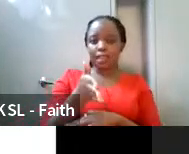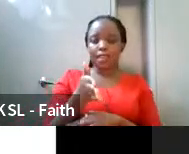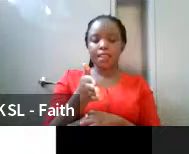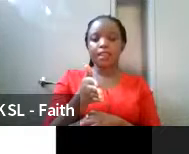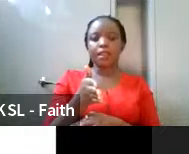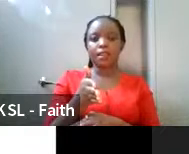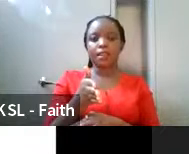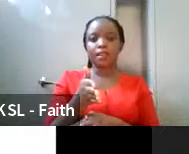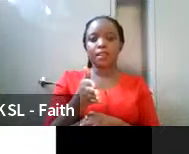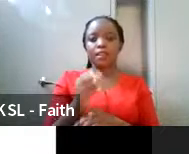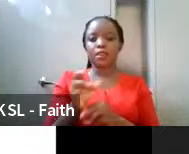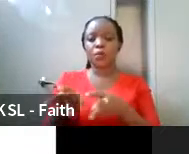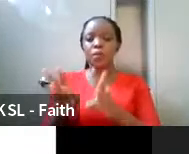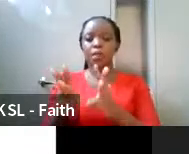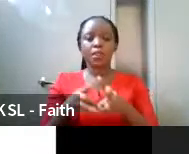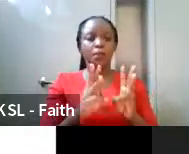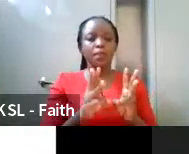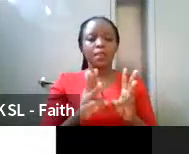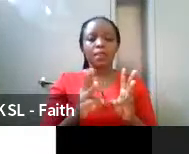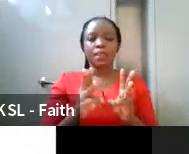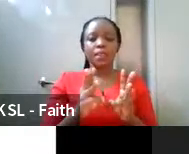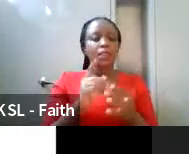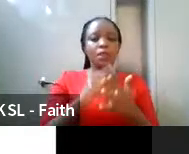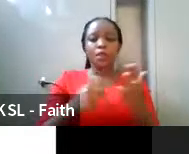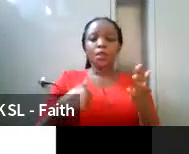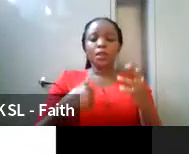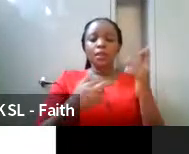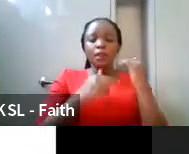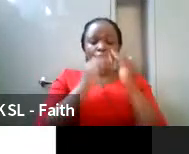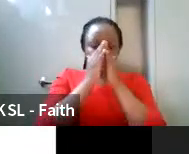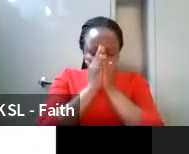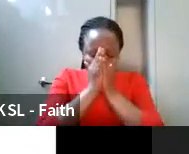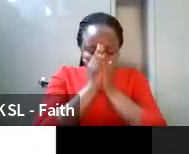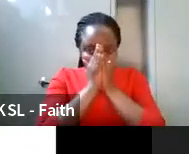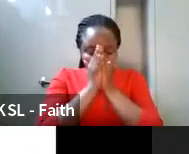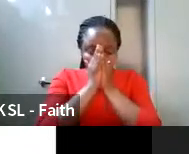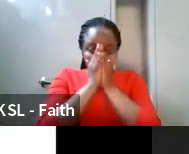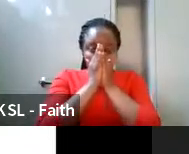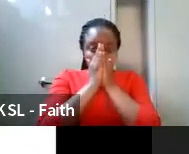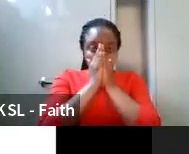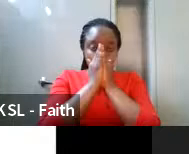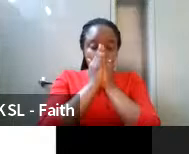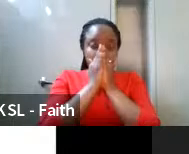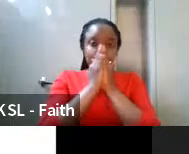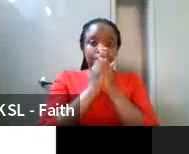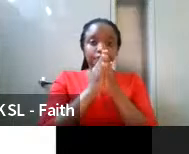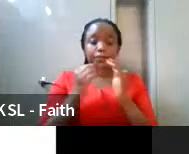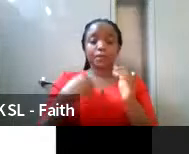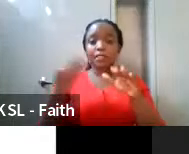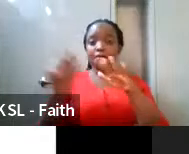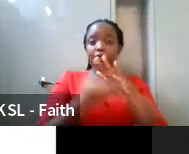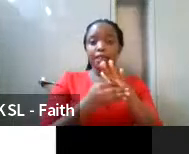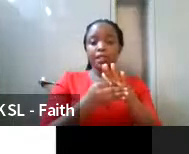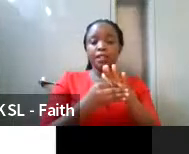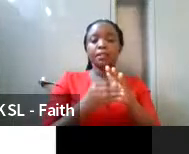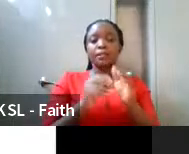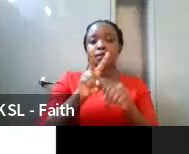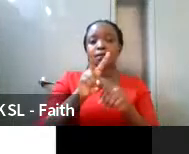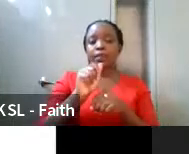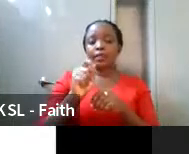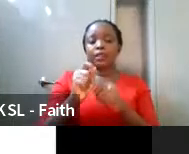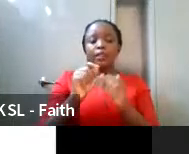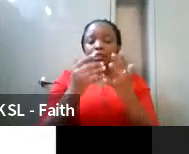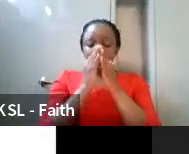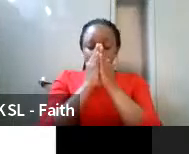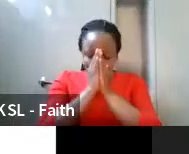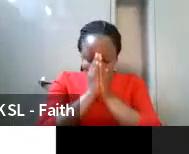or what am I supposed to do, like file returns or something? And if it is filing returns, just